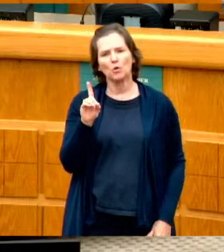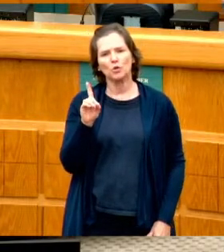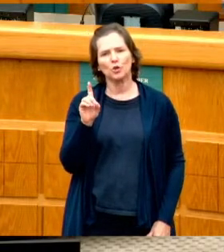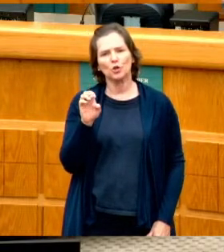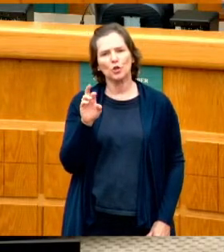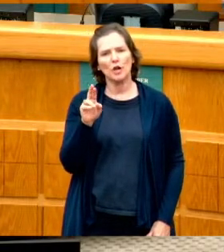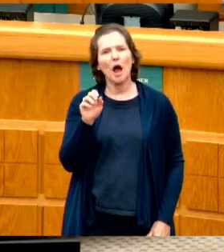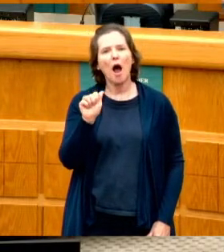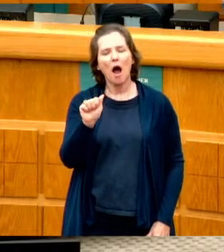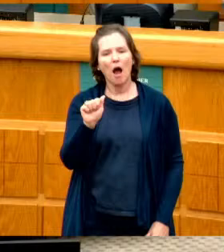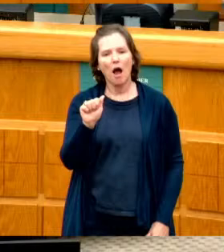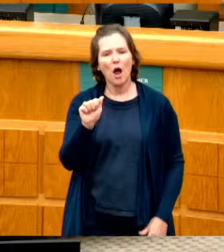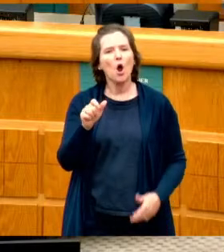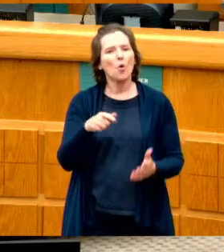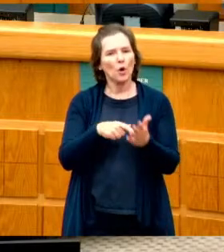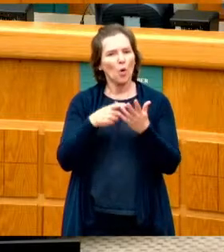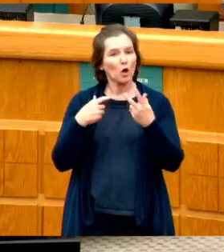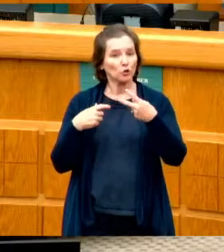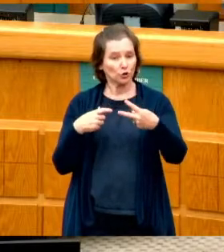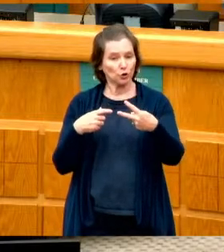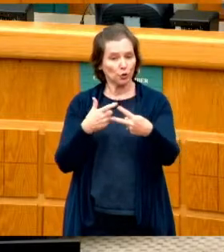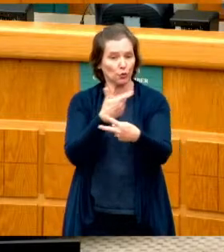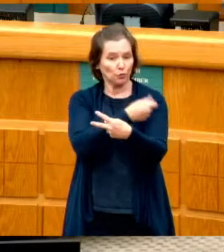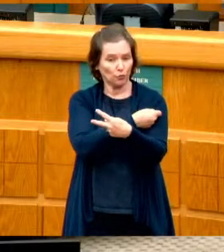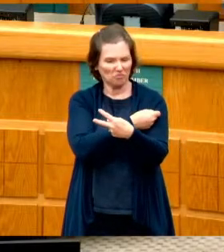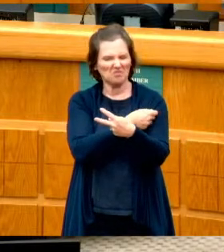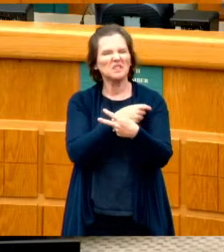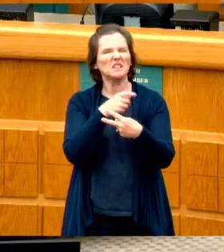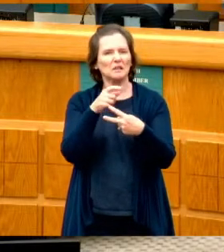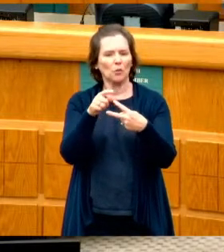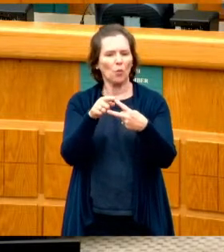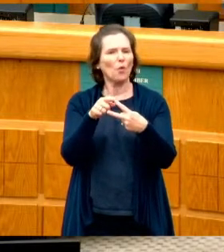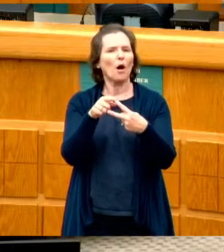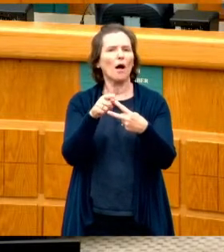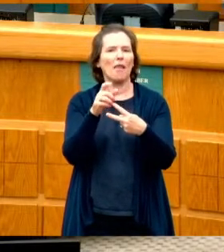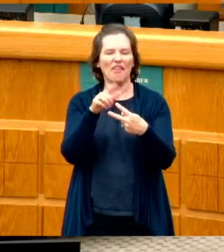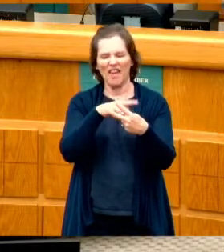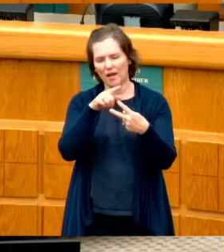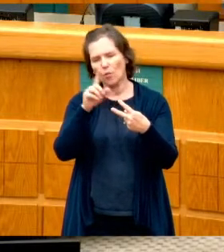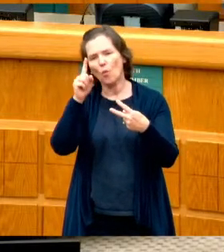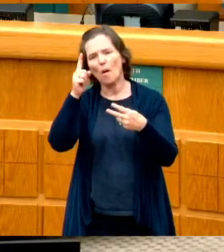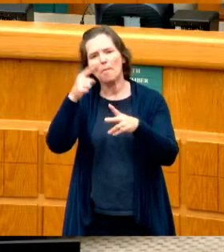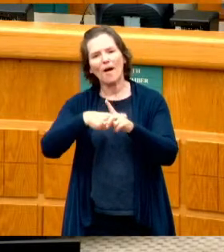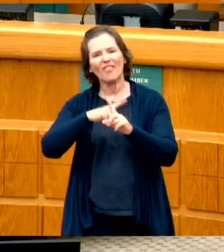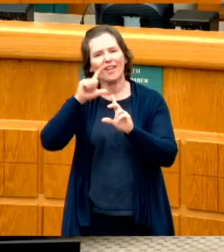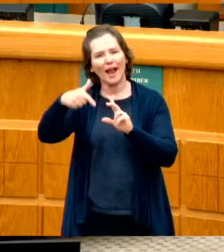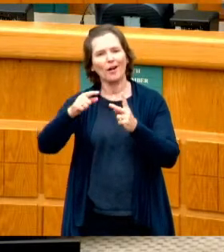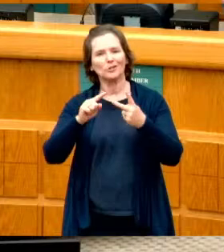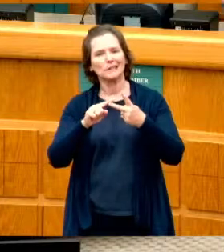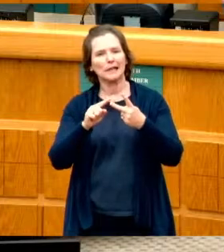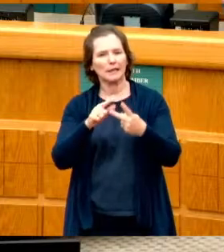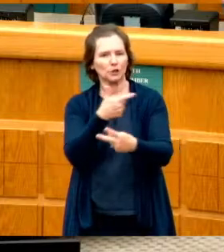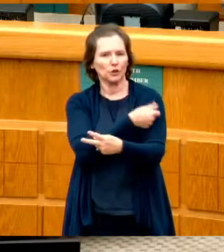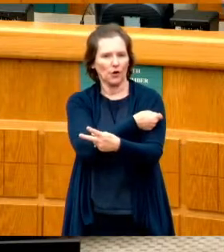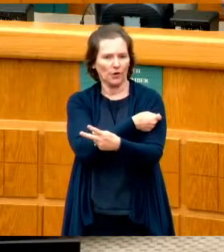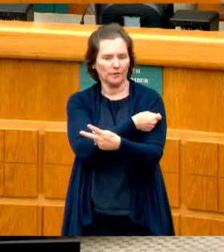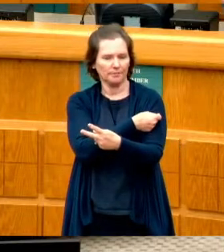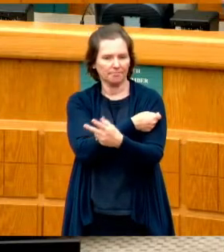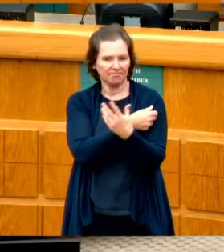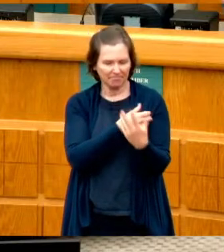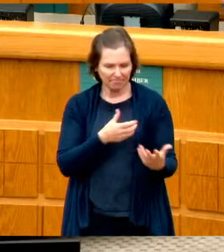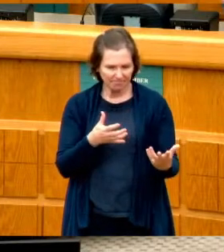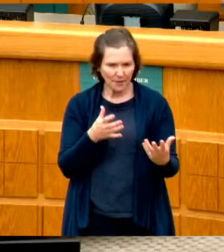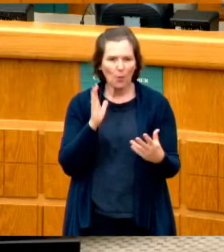we will vaccinate with whichever vaccine the state sends us. The new CDC guidelines that came